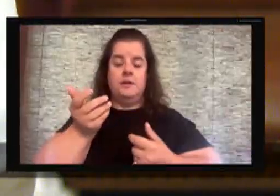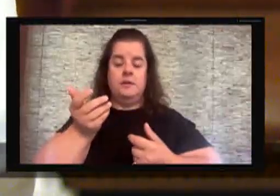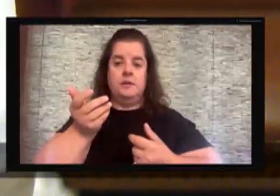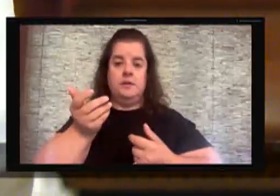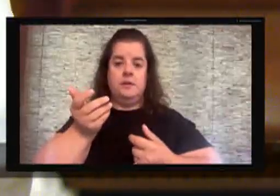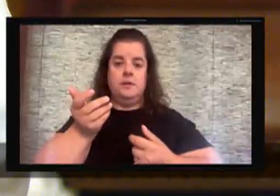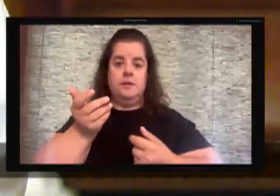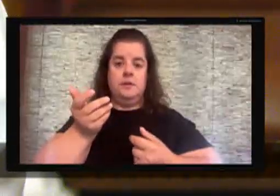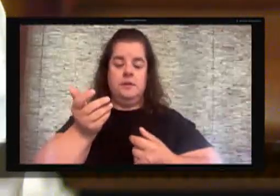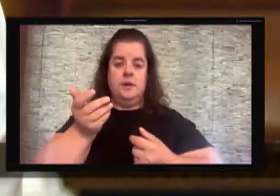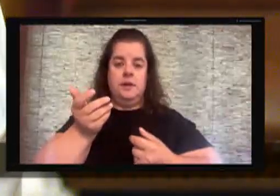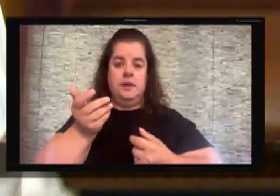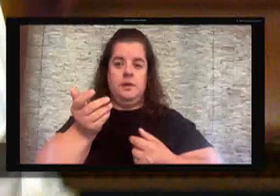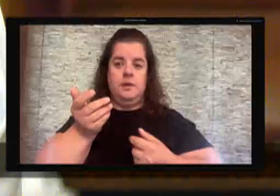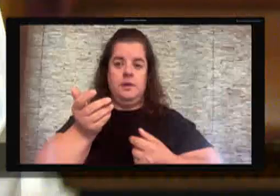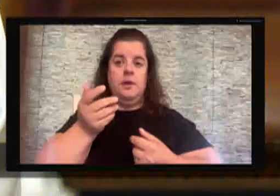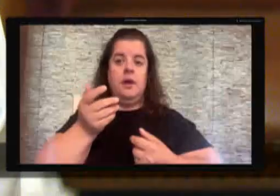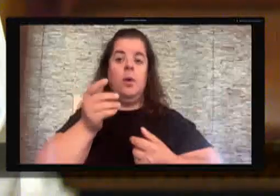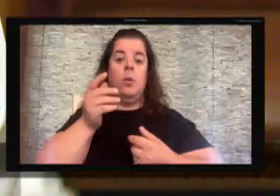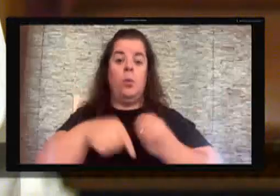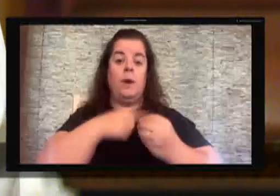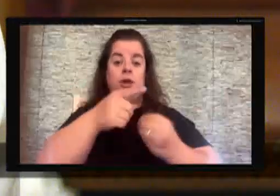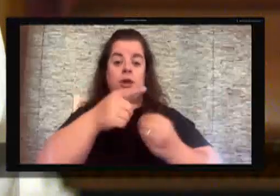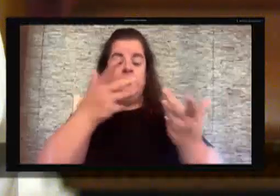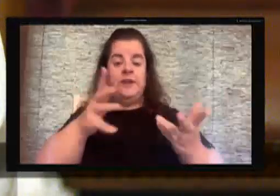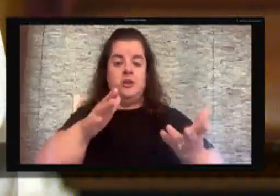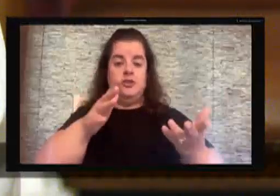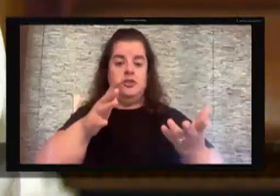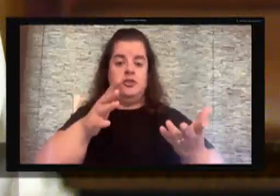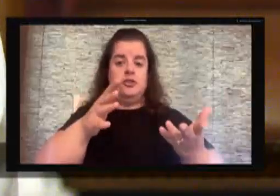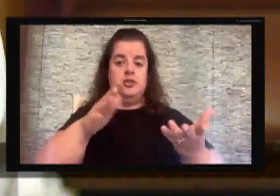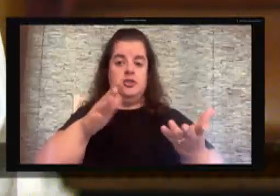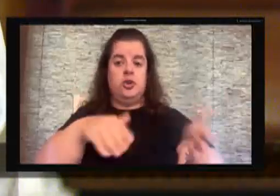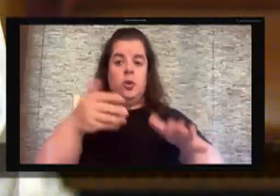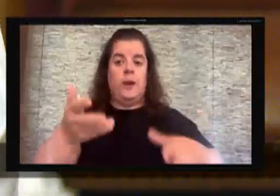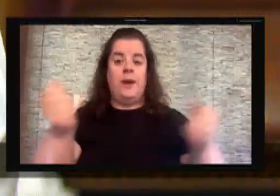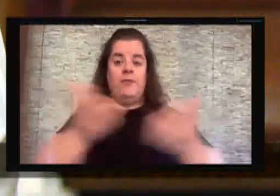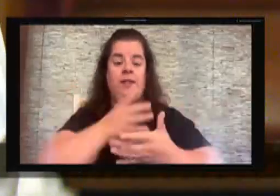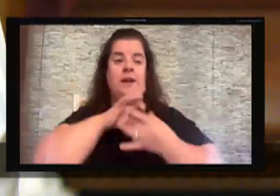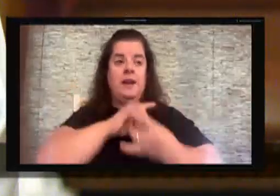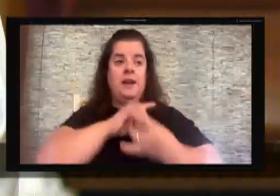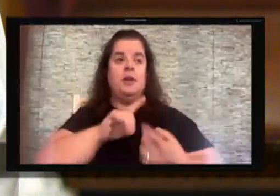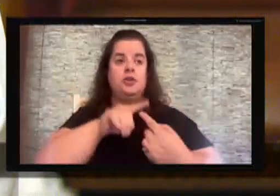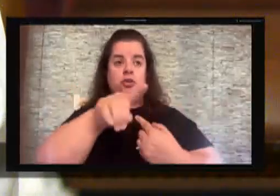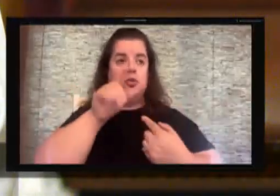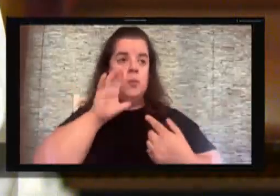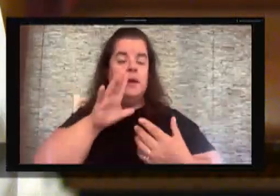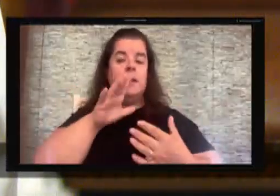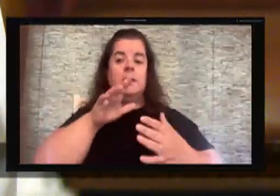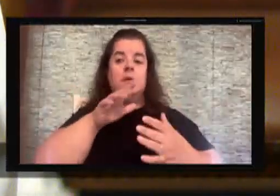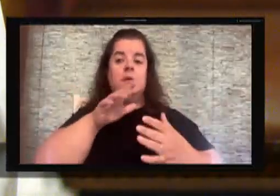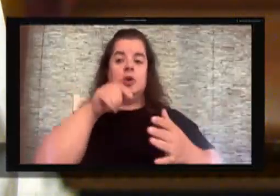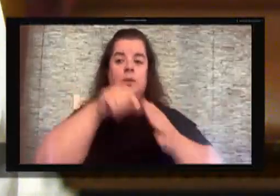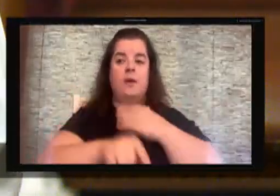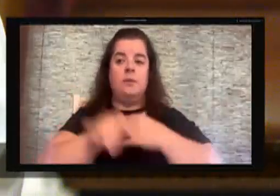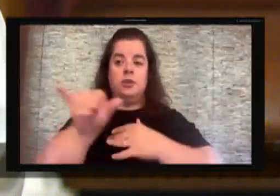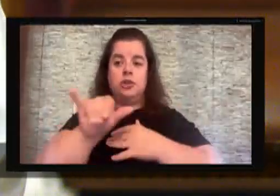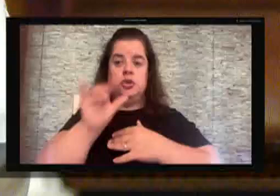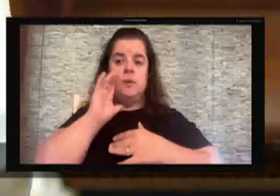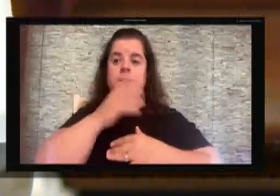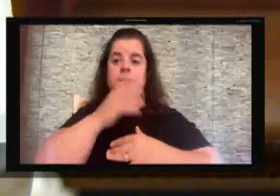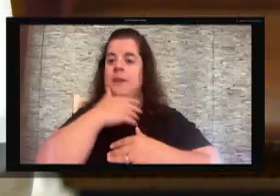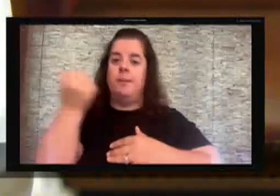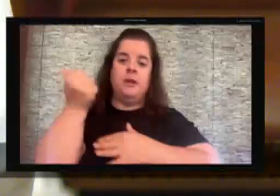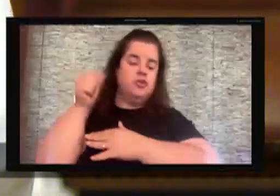And once you go down, everybody that's connected with you is going down too. It's going to be the best strike I've ever